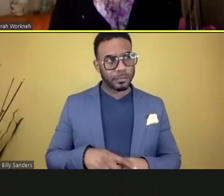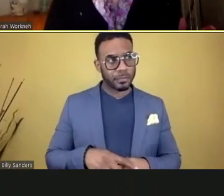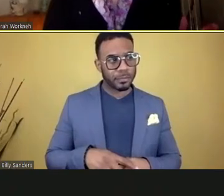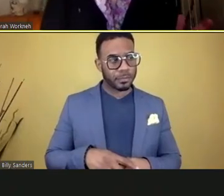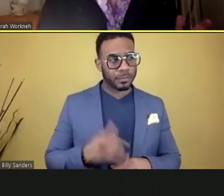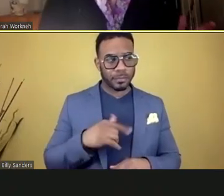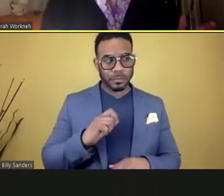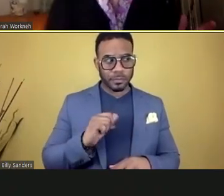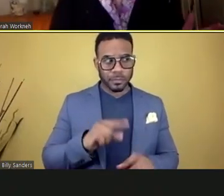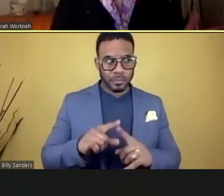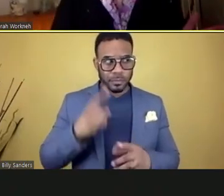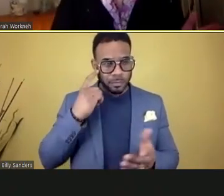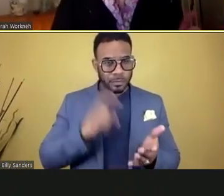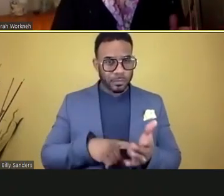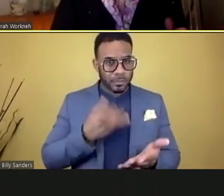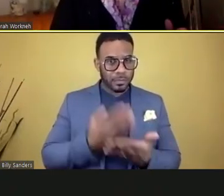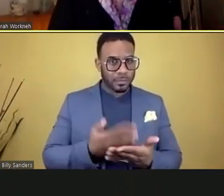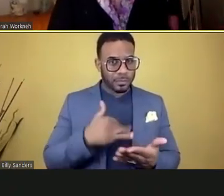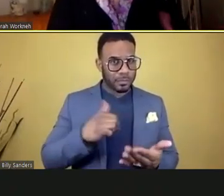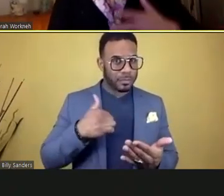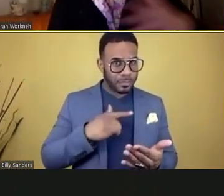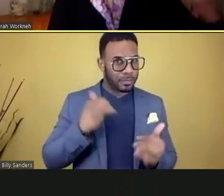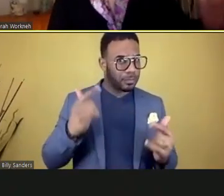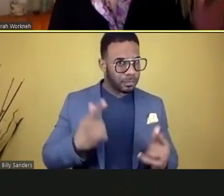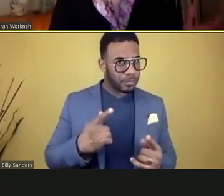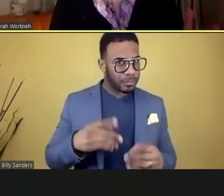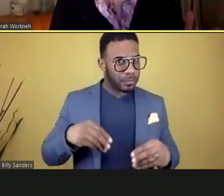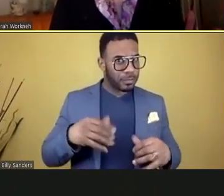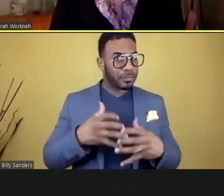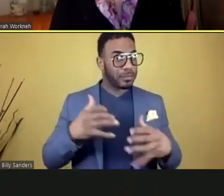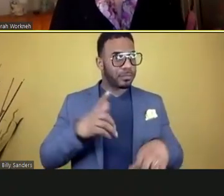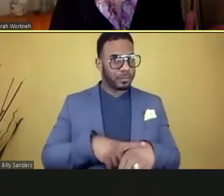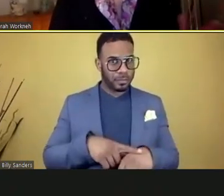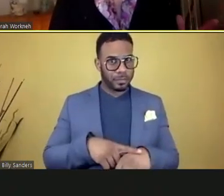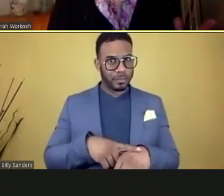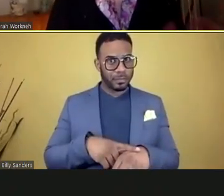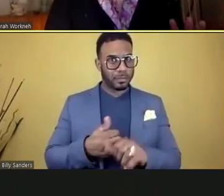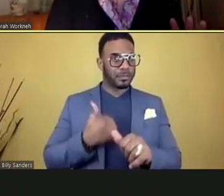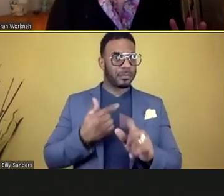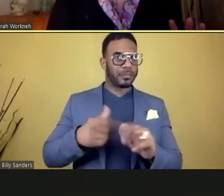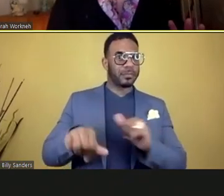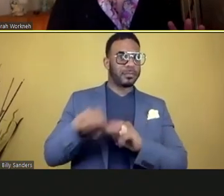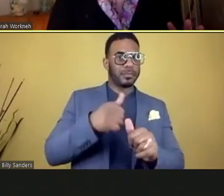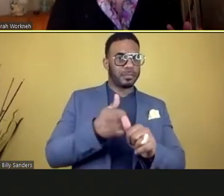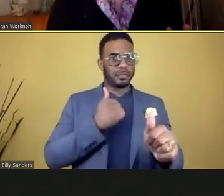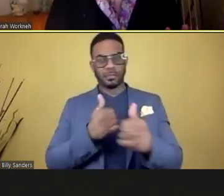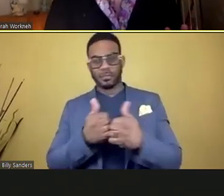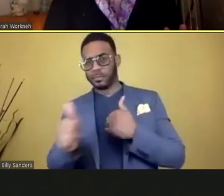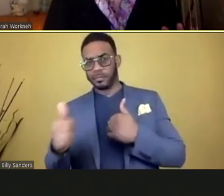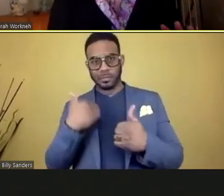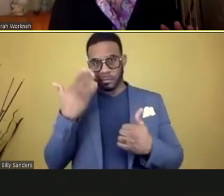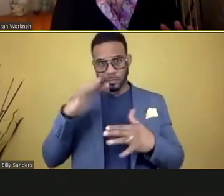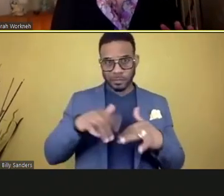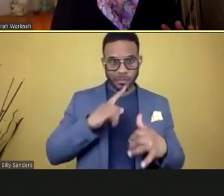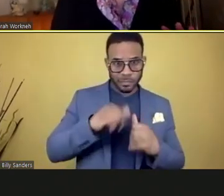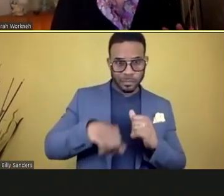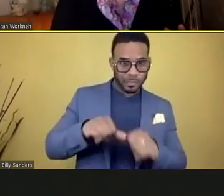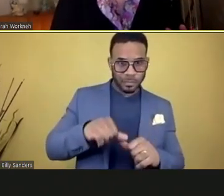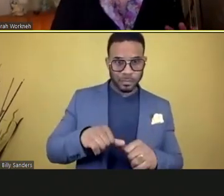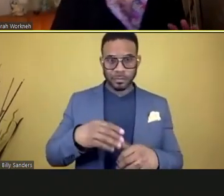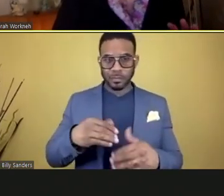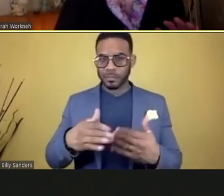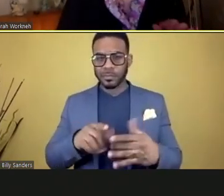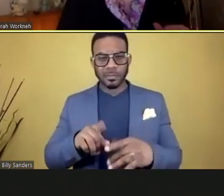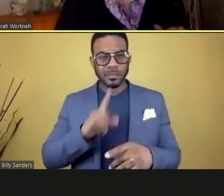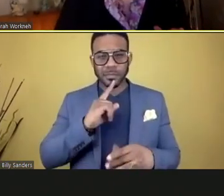we need to also acknowledge the fact that we have all spent a lot of time away from each other, and we don't know how to be with each other. And even